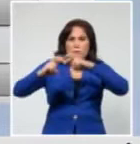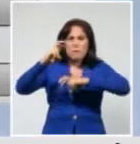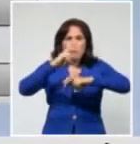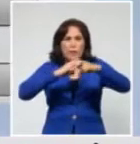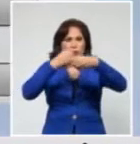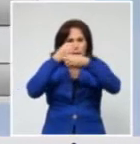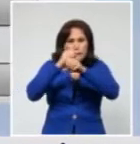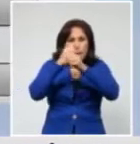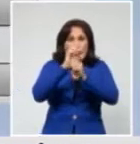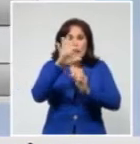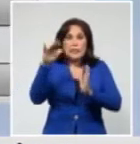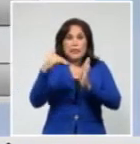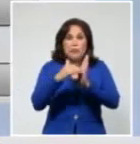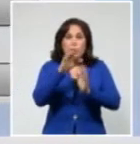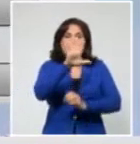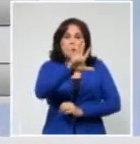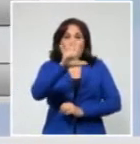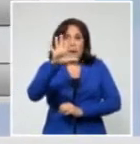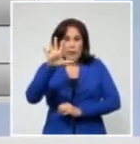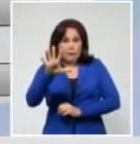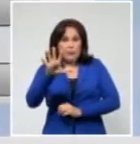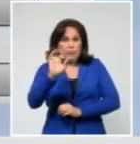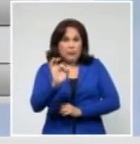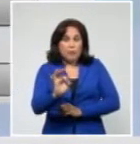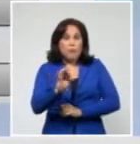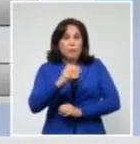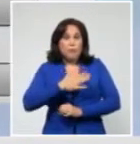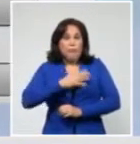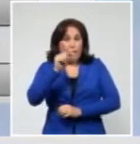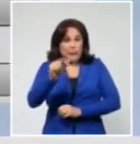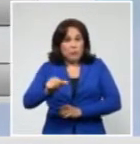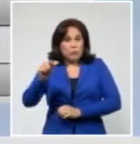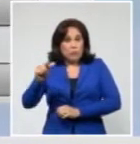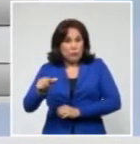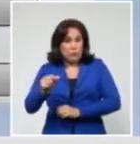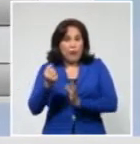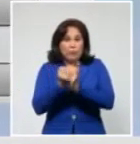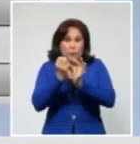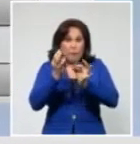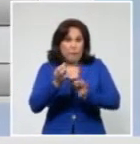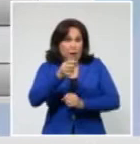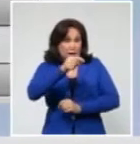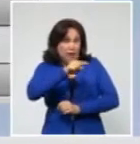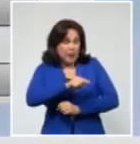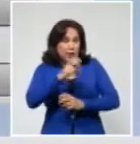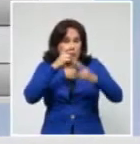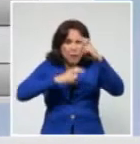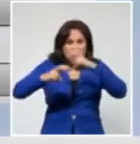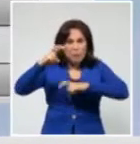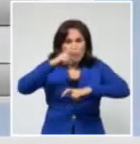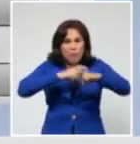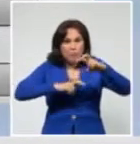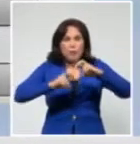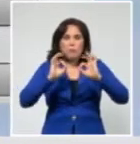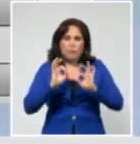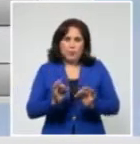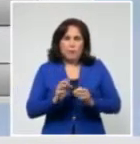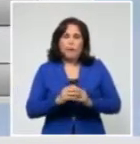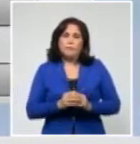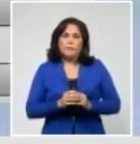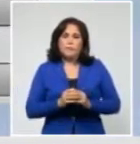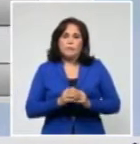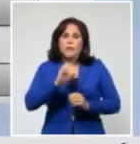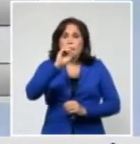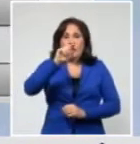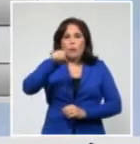of samples processed in the entire country since the pandemic began to